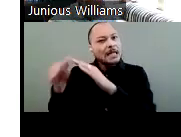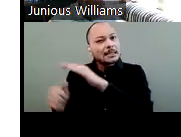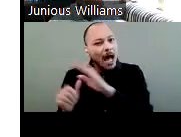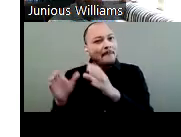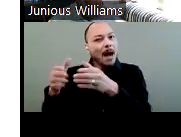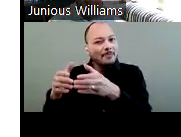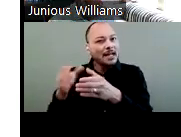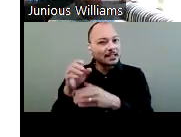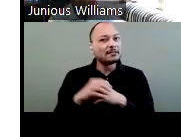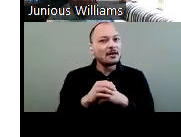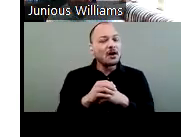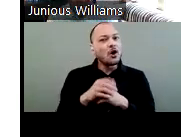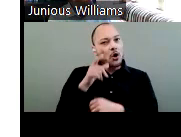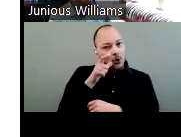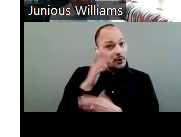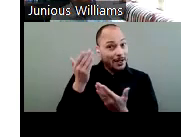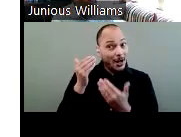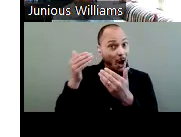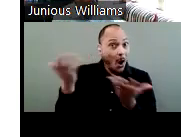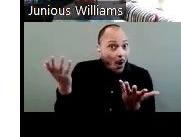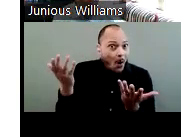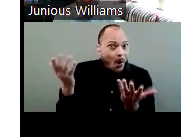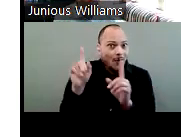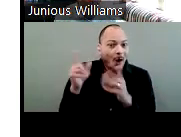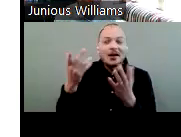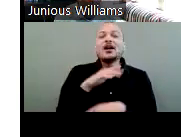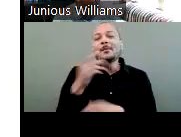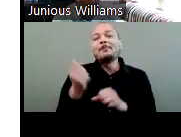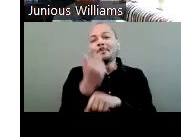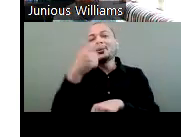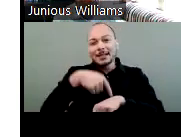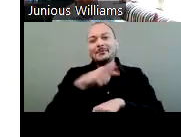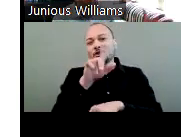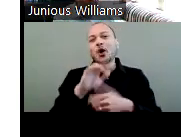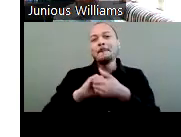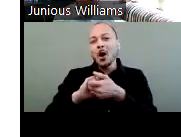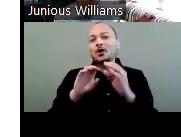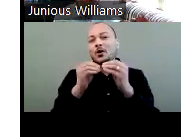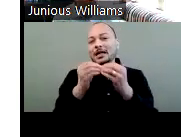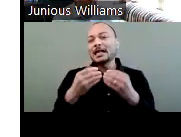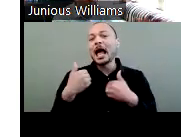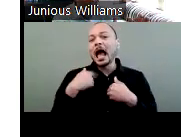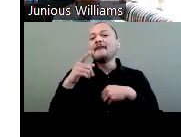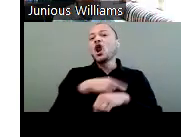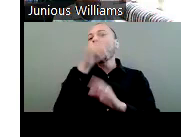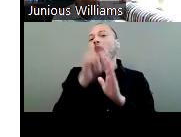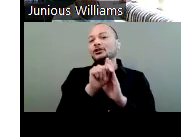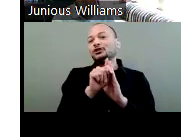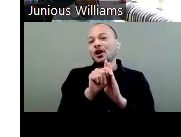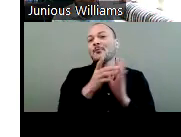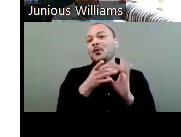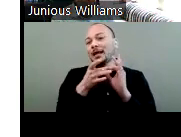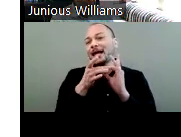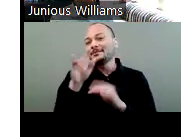or audience, who are you going to go to? Well, usually it's your partner organizations who have long-term roots and relationships in